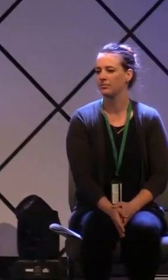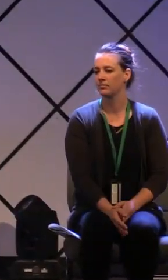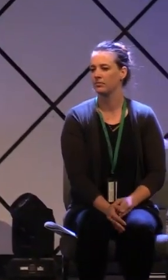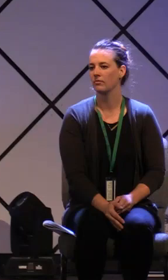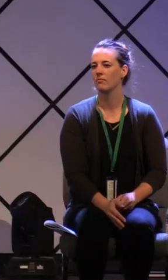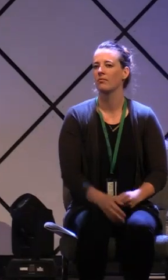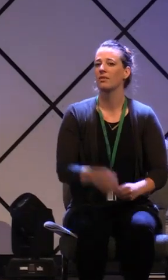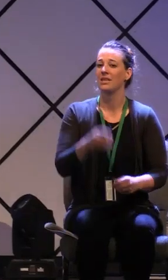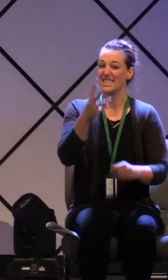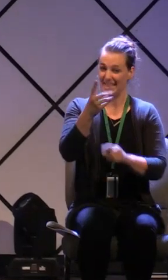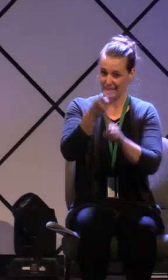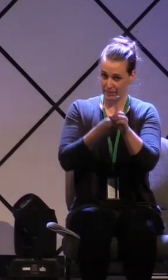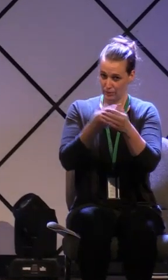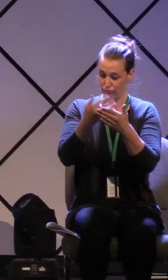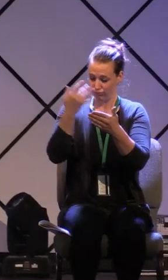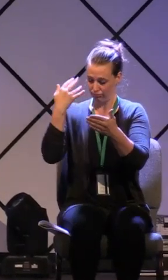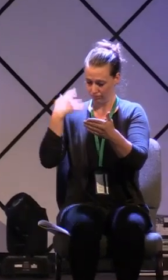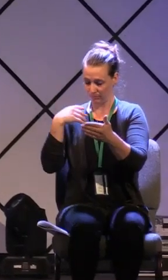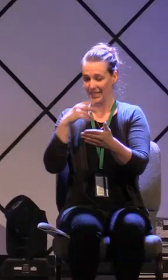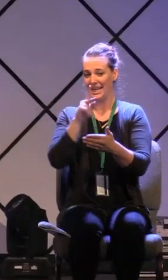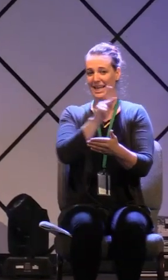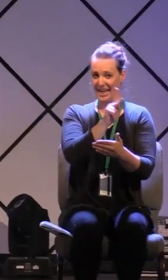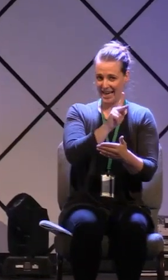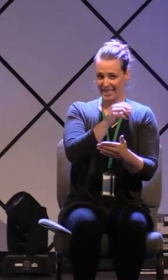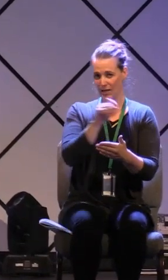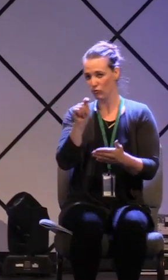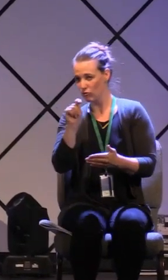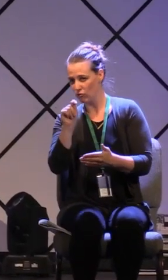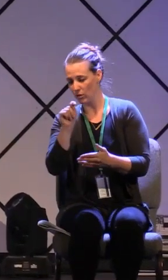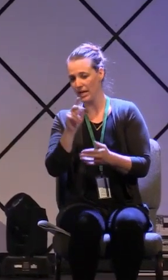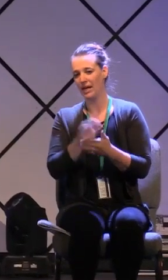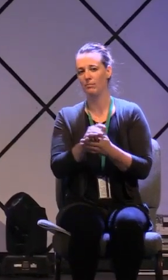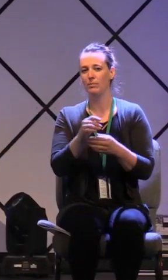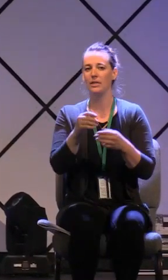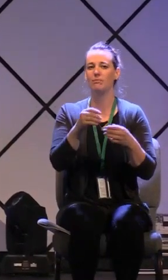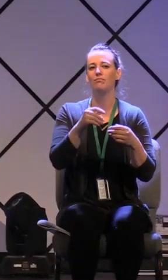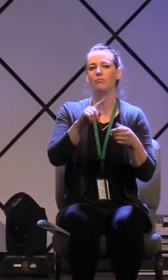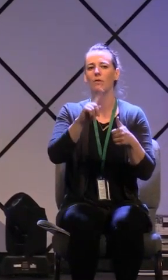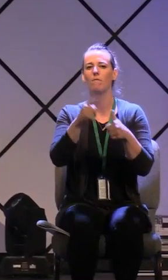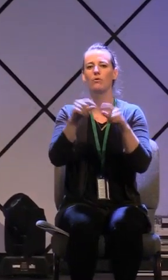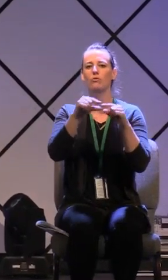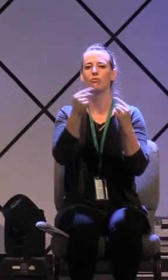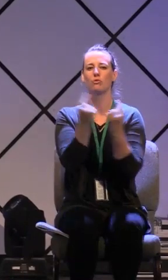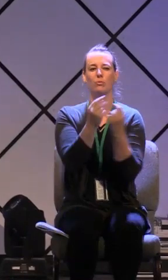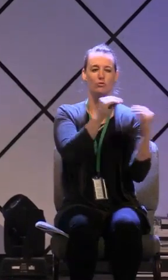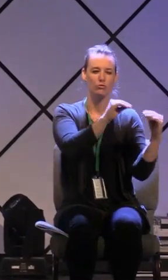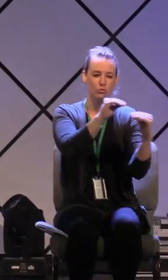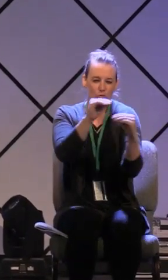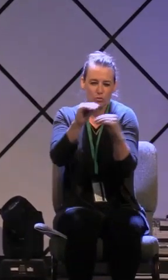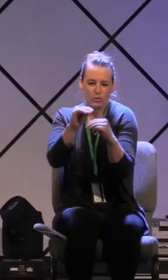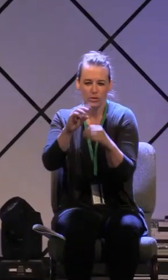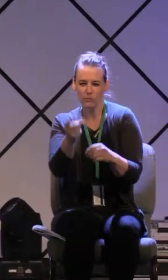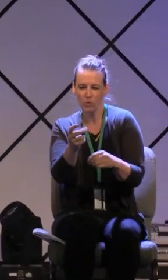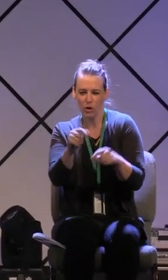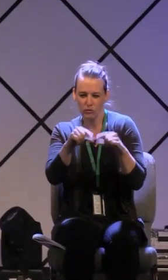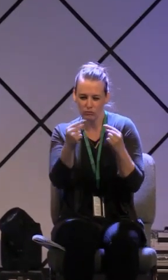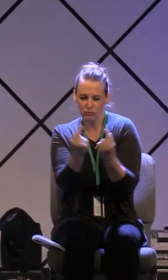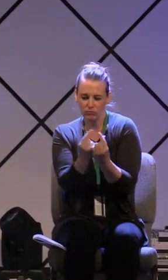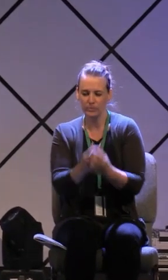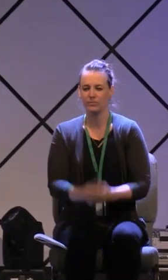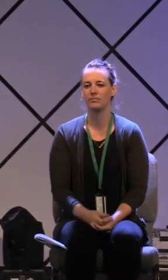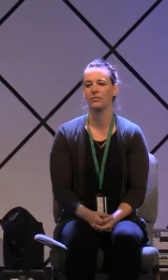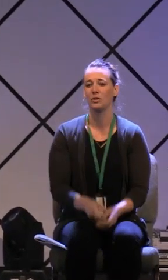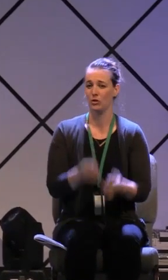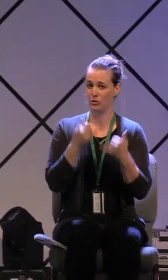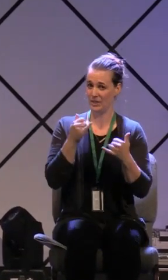For the past 6 months, Kate and Troy have been training their very first group of assistance dogs in what we call the apprentice course. Today,